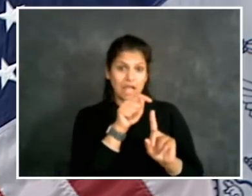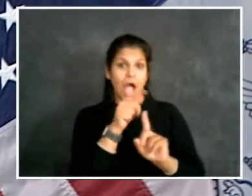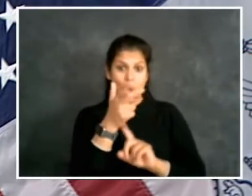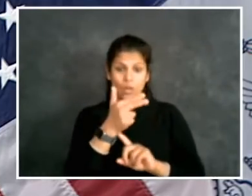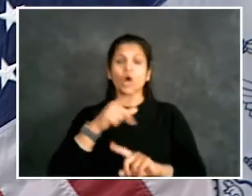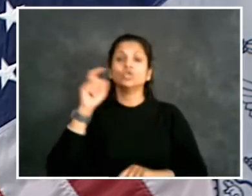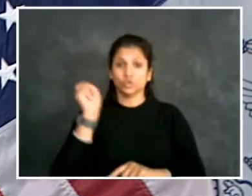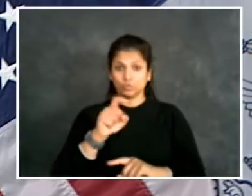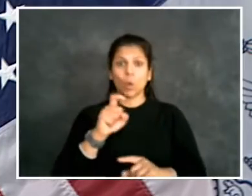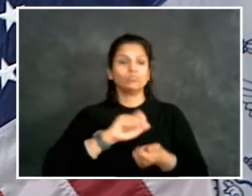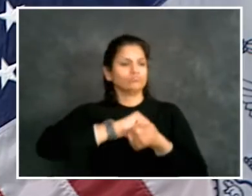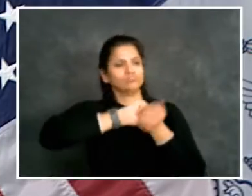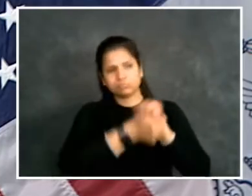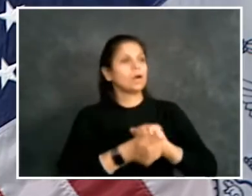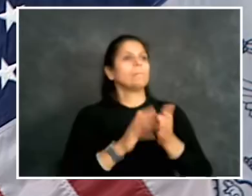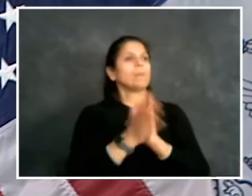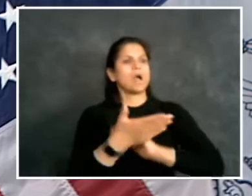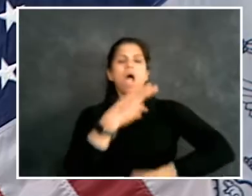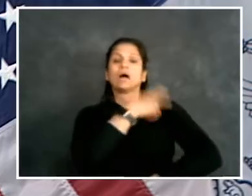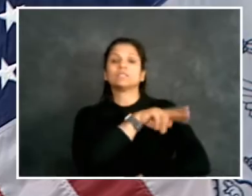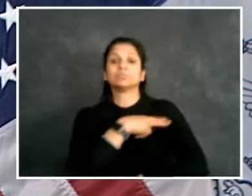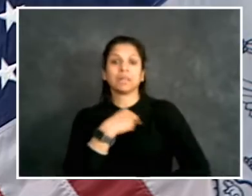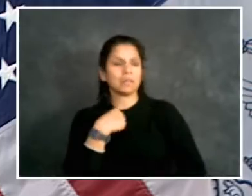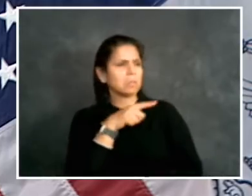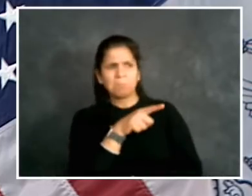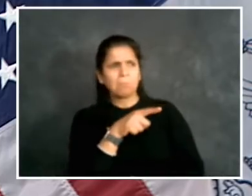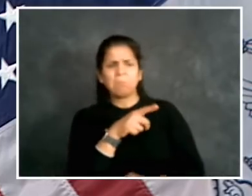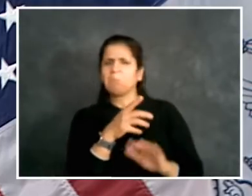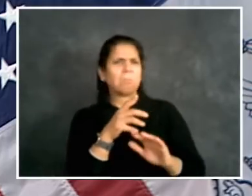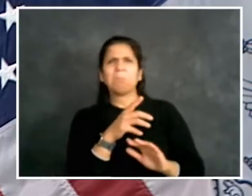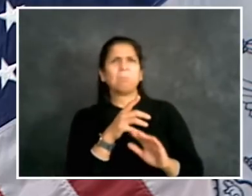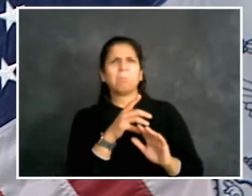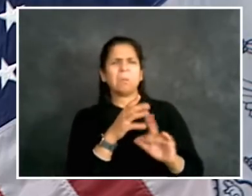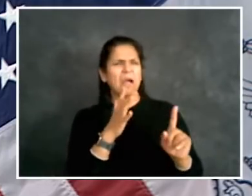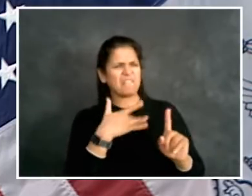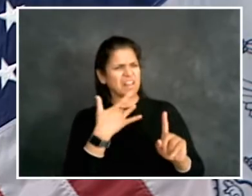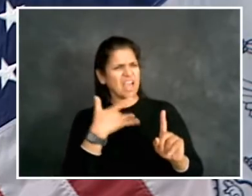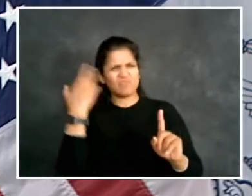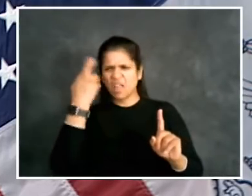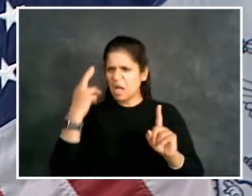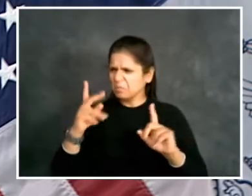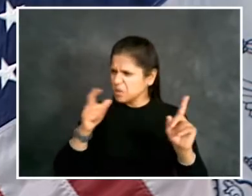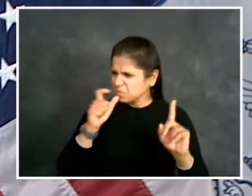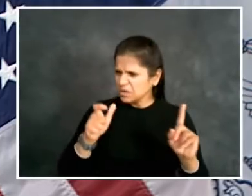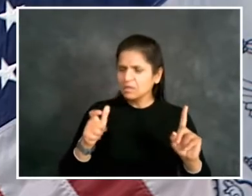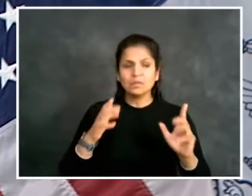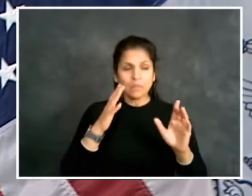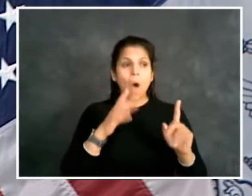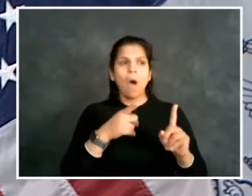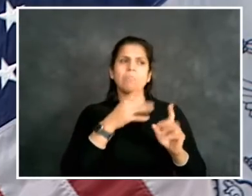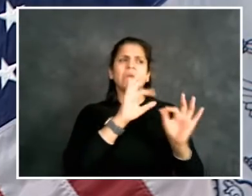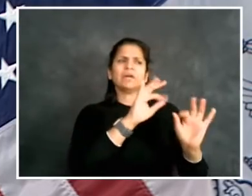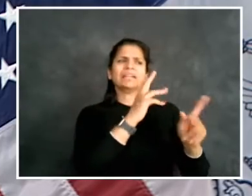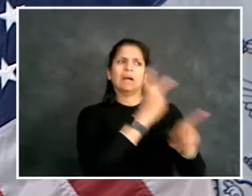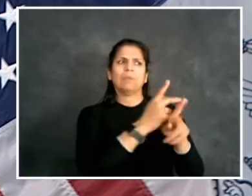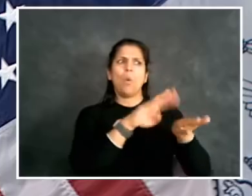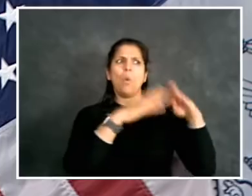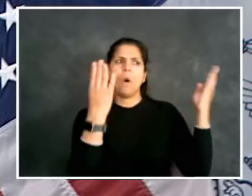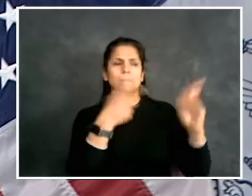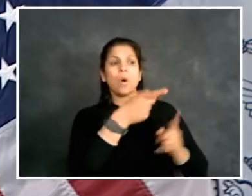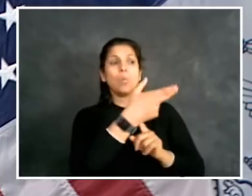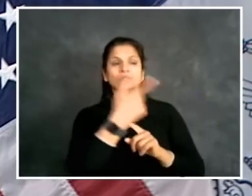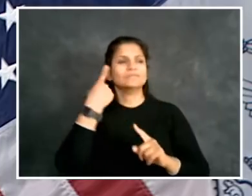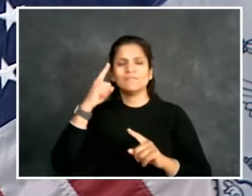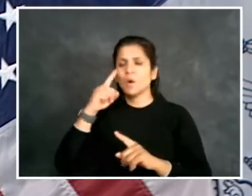first responders getting what they needed if they needed a place to stay and they couldn't go home to their families. Then we started opening up to families